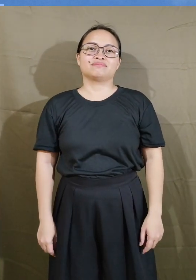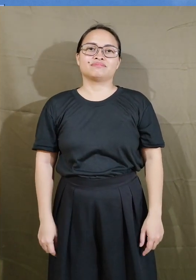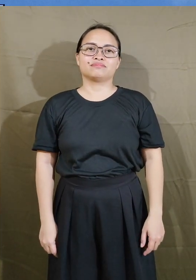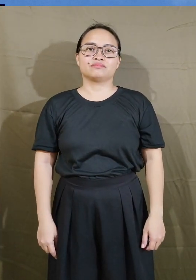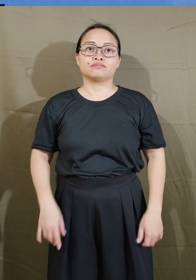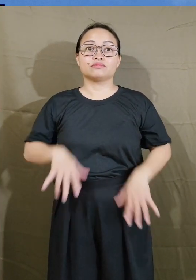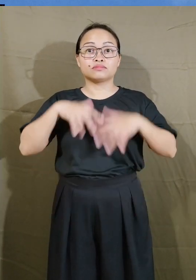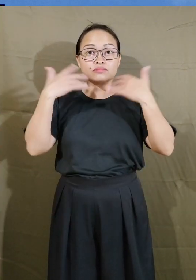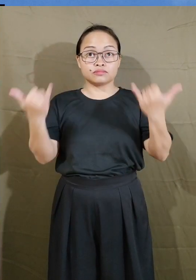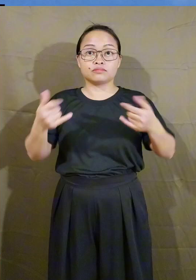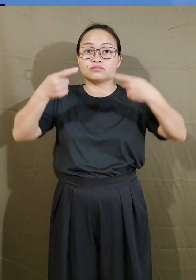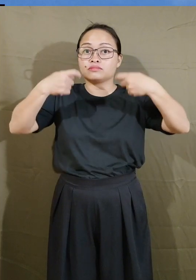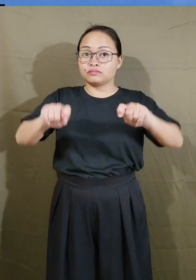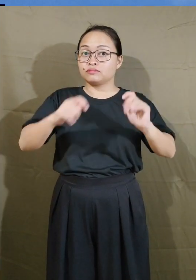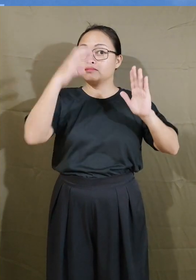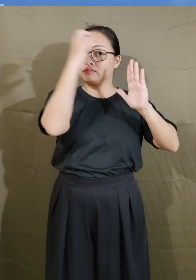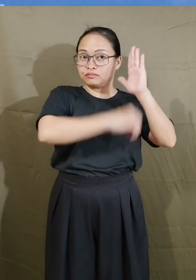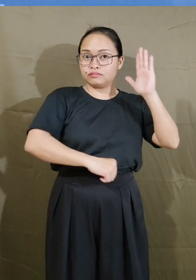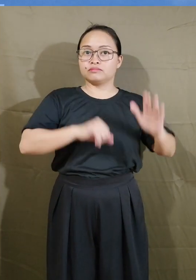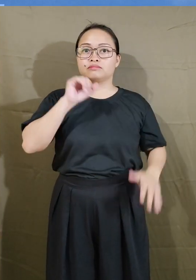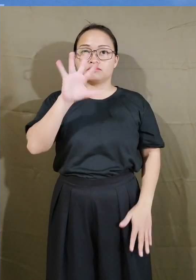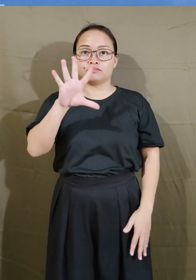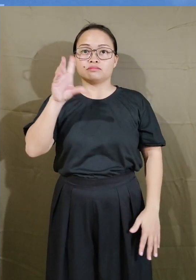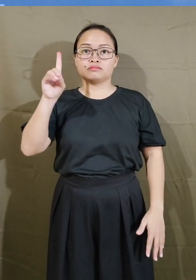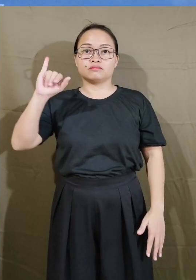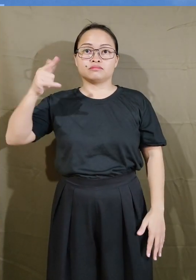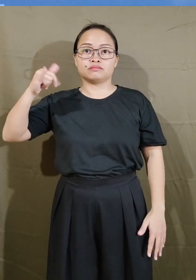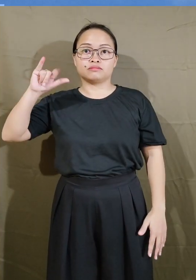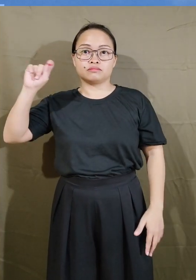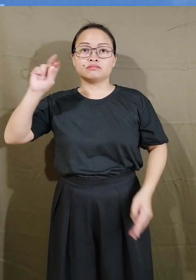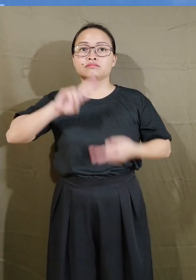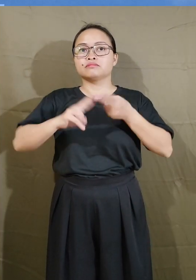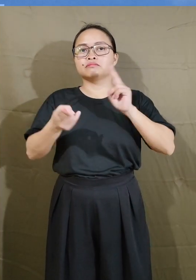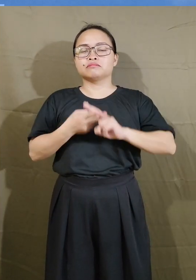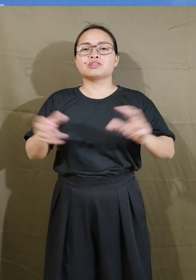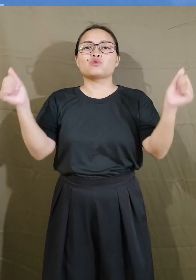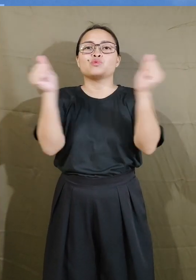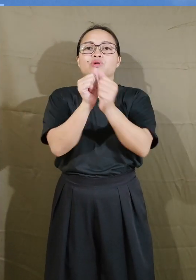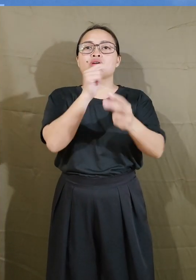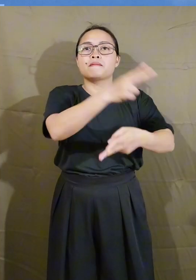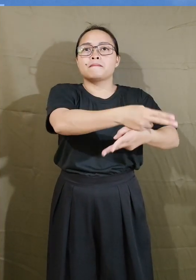Now let's try subtracting 5-digit numbers with borrowing.